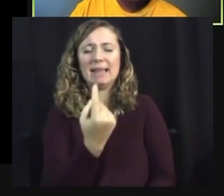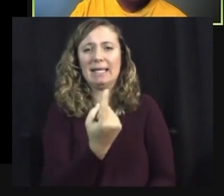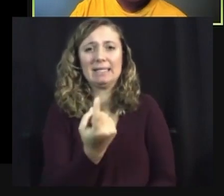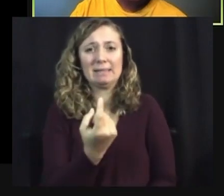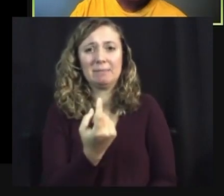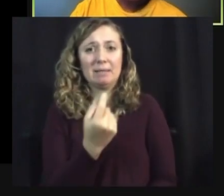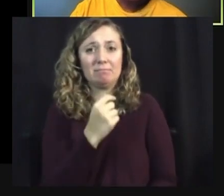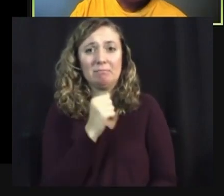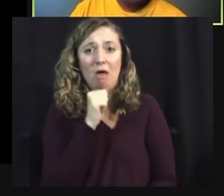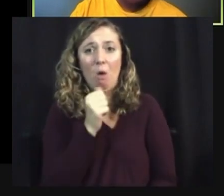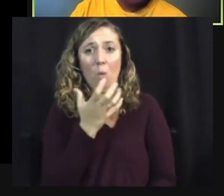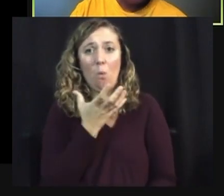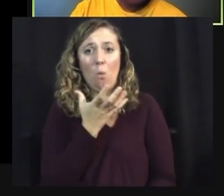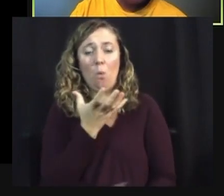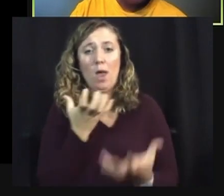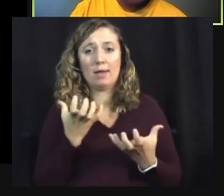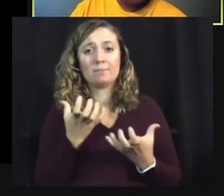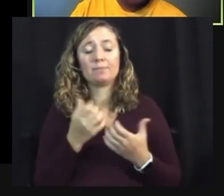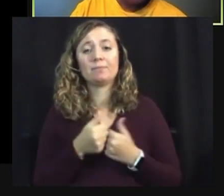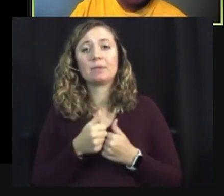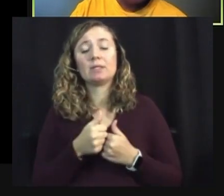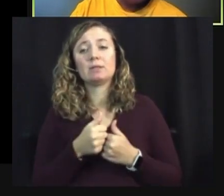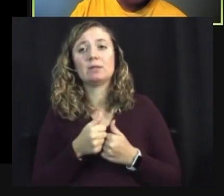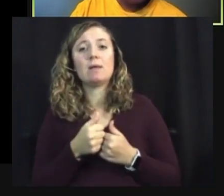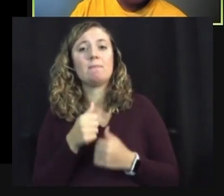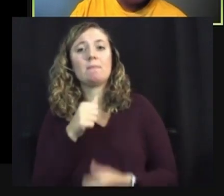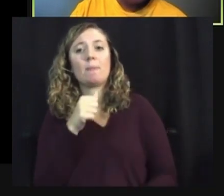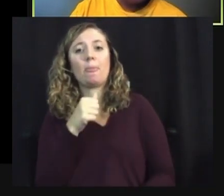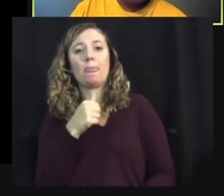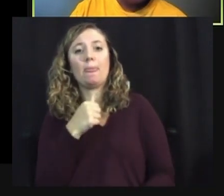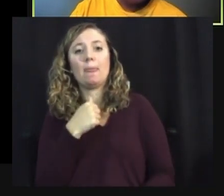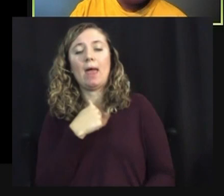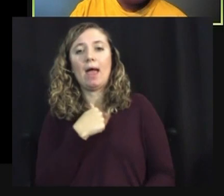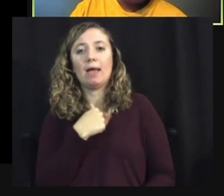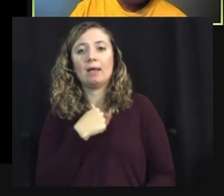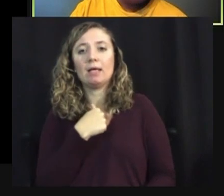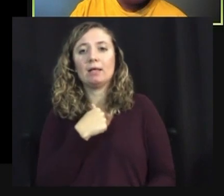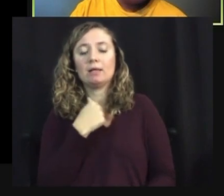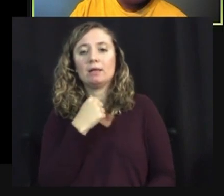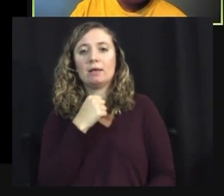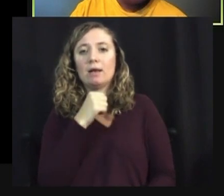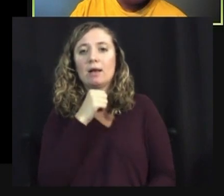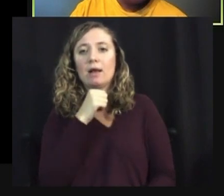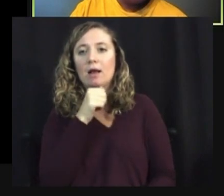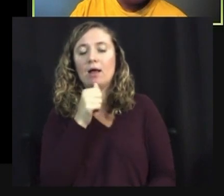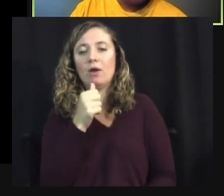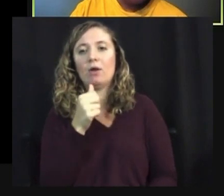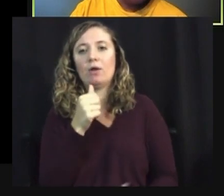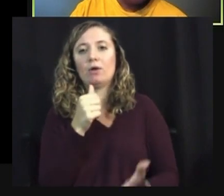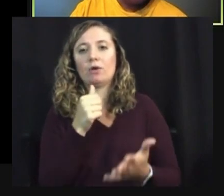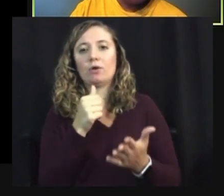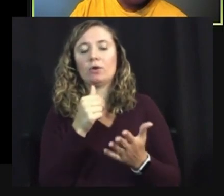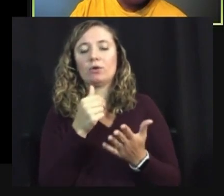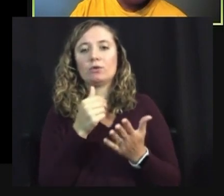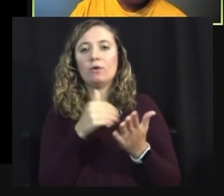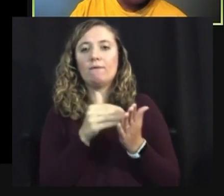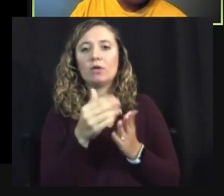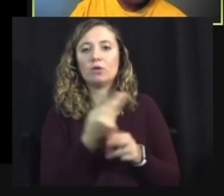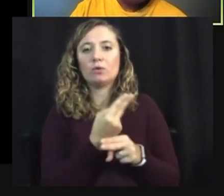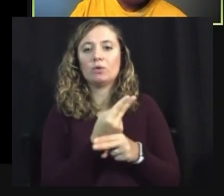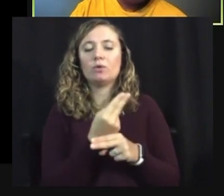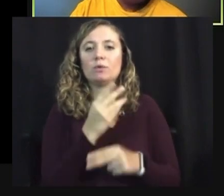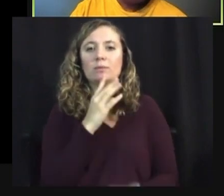am not communicating all the time that I use speech because there is a loss of control over the words that do come